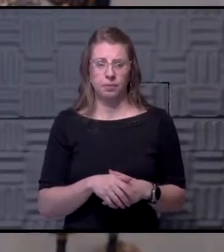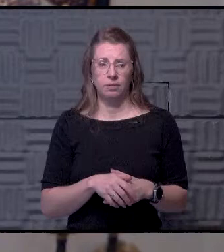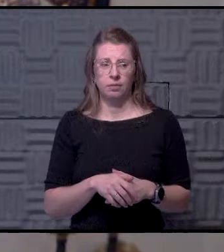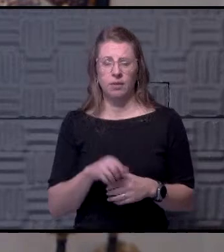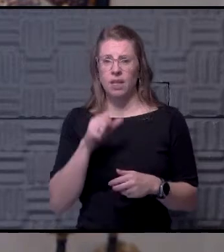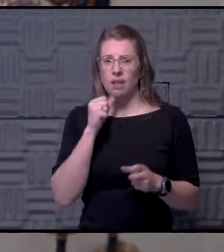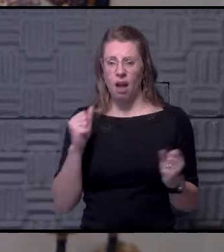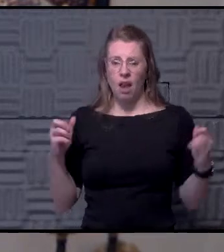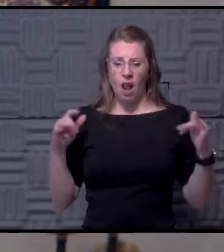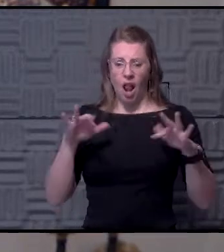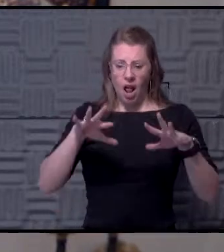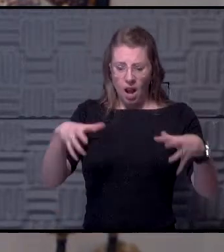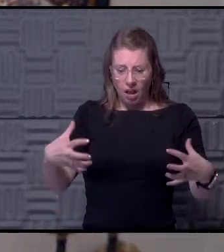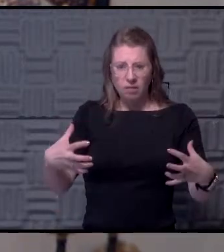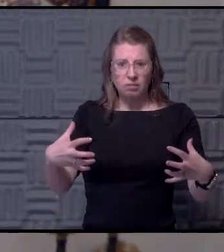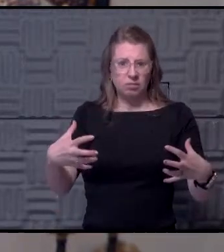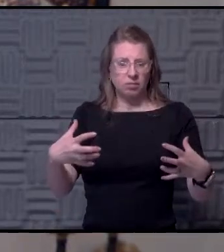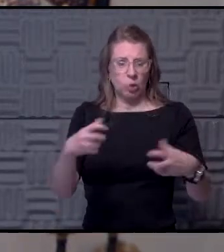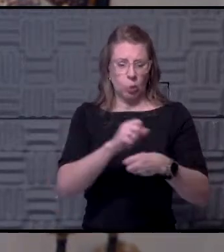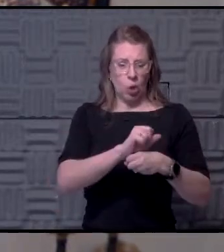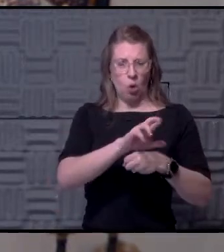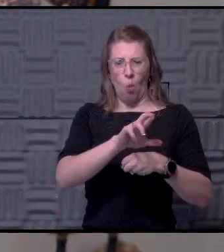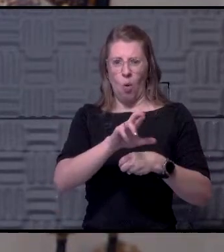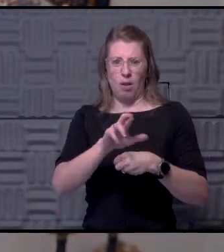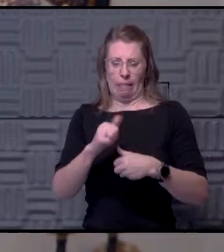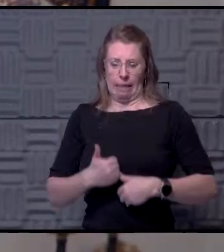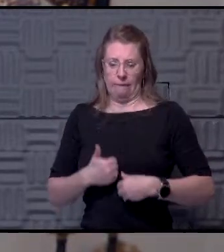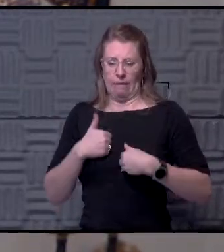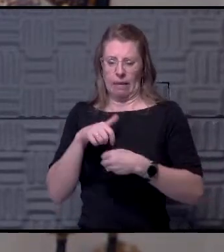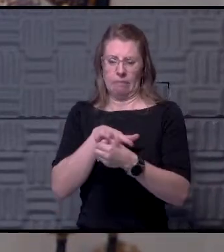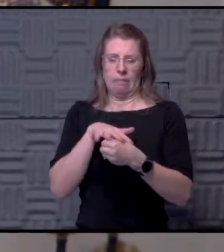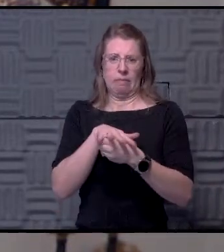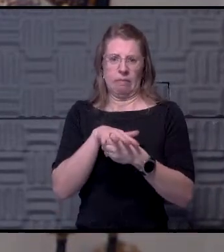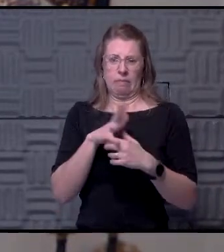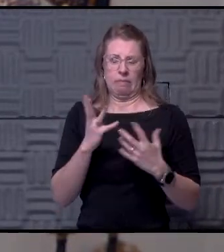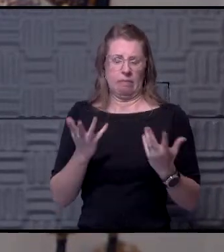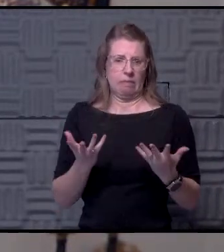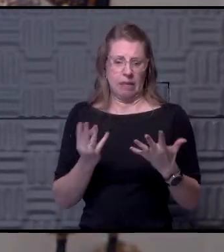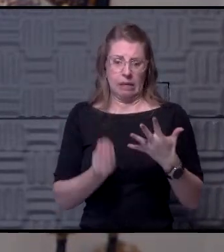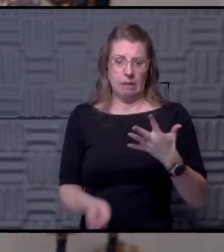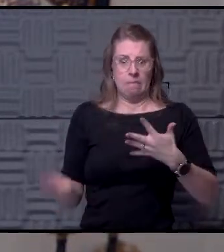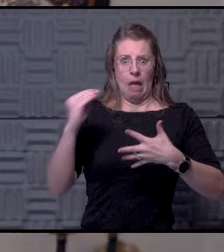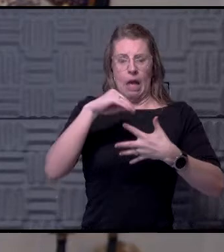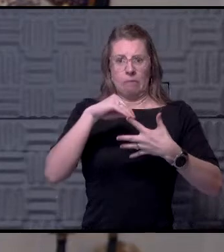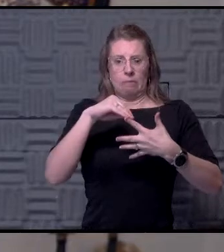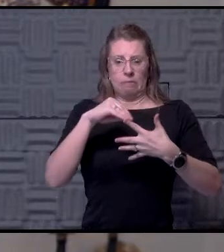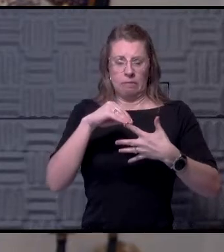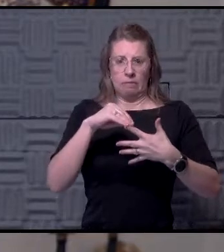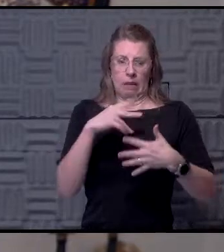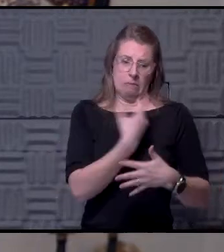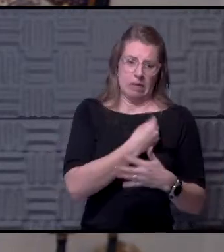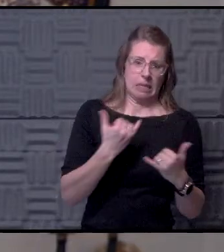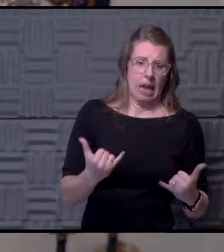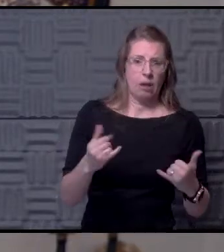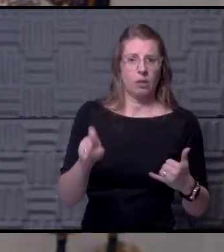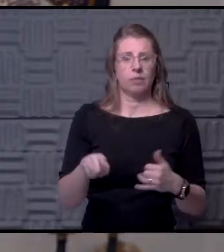congregate work or living setting, so they've not been a prominent group that has become